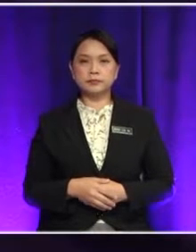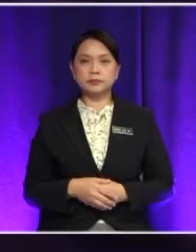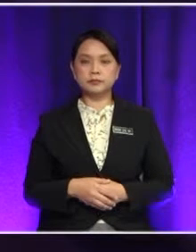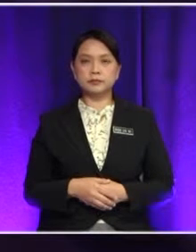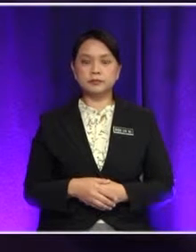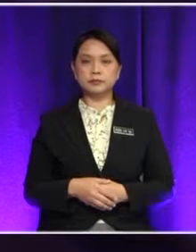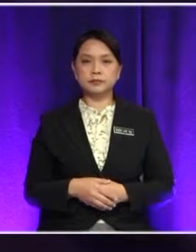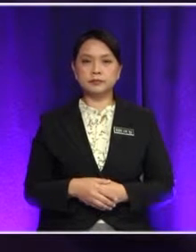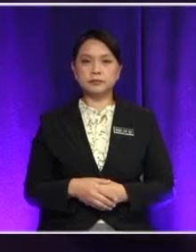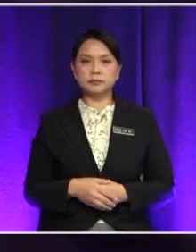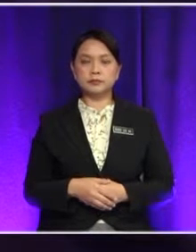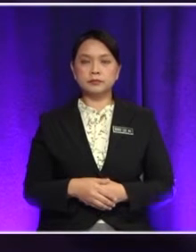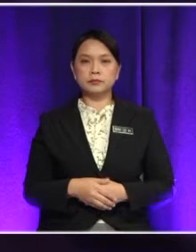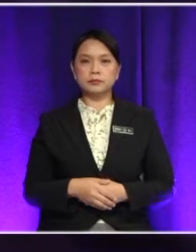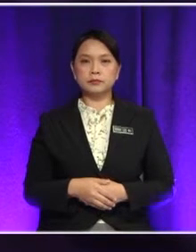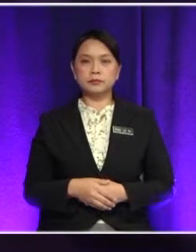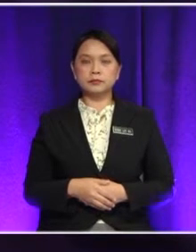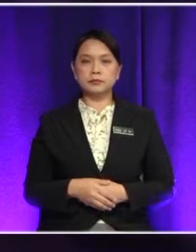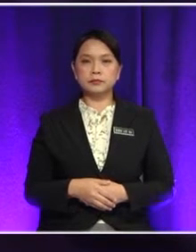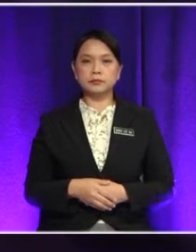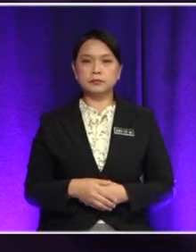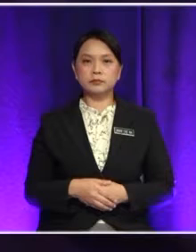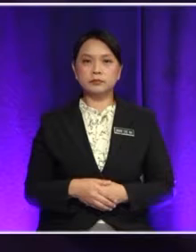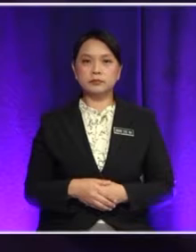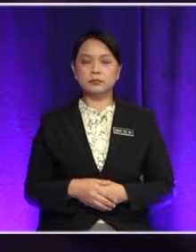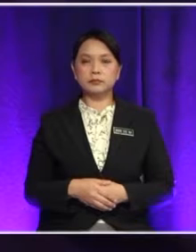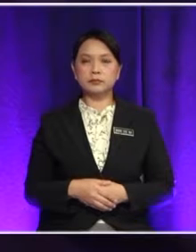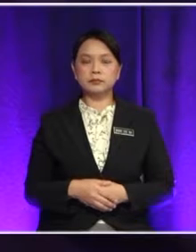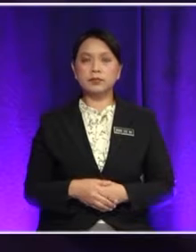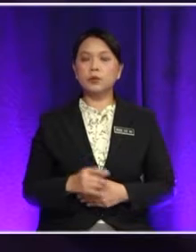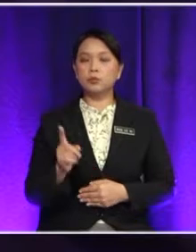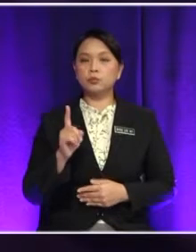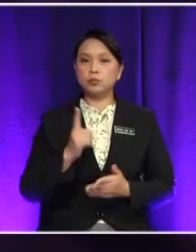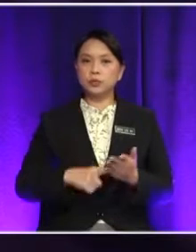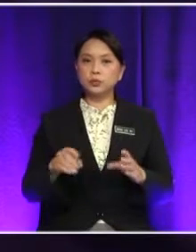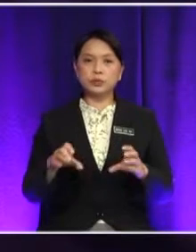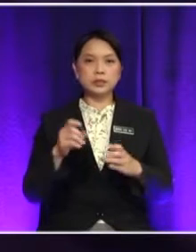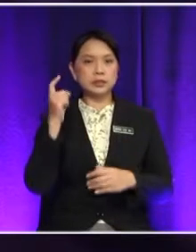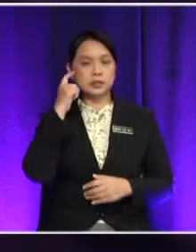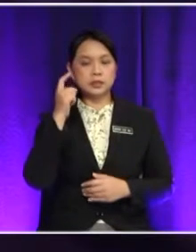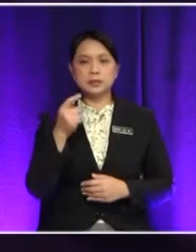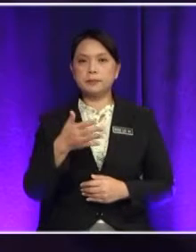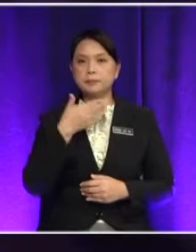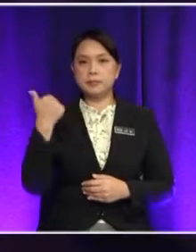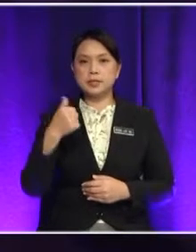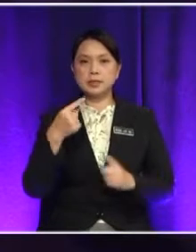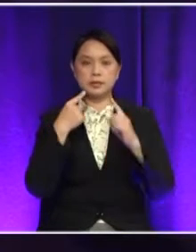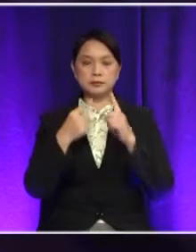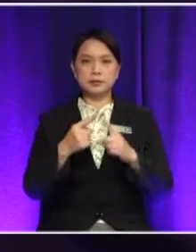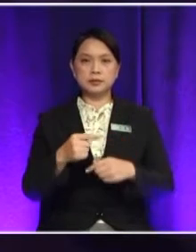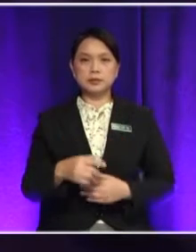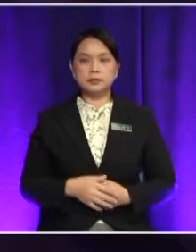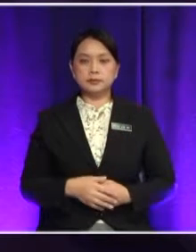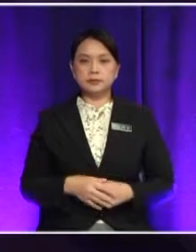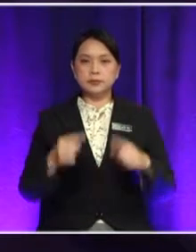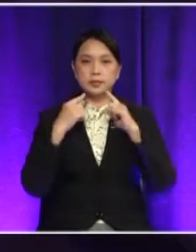of cigarettes a day. Yes. So, Aisha, what do you think is the best answer, Aisha? The best answer is